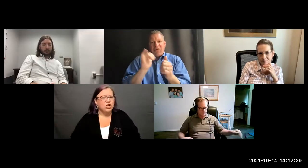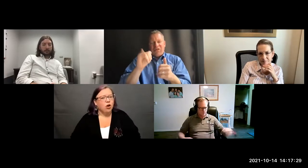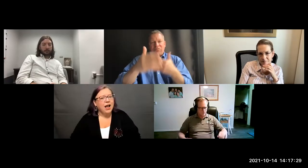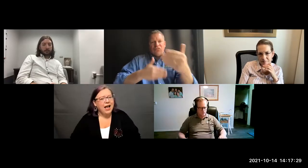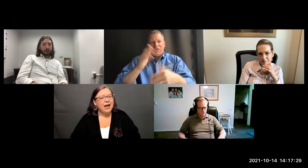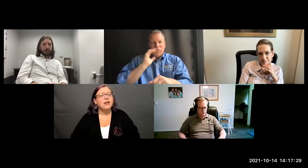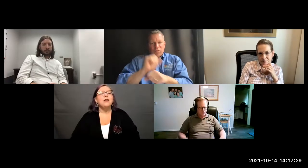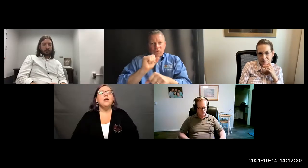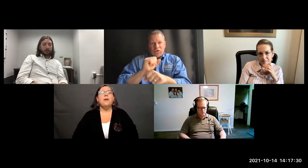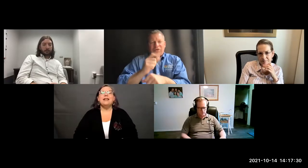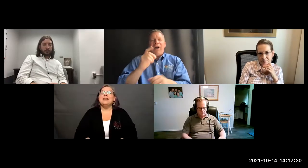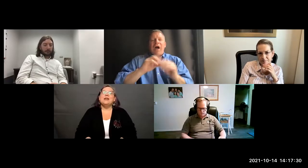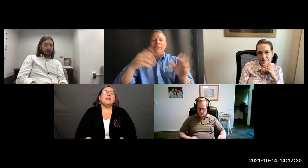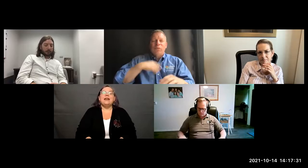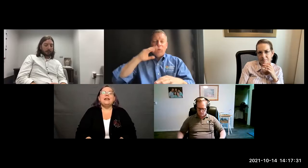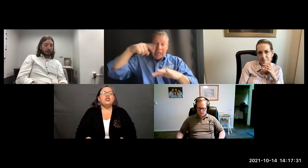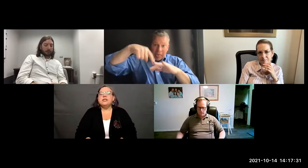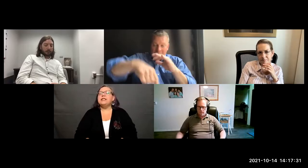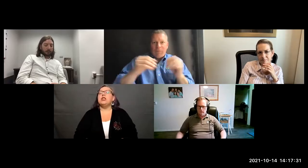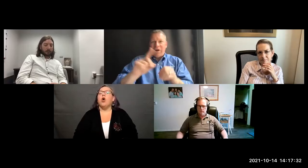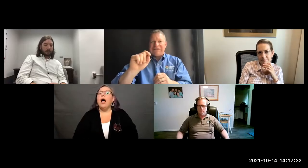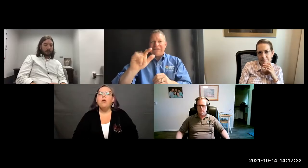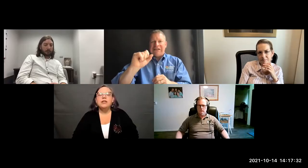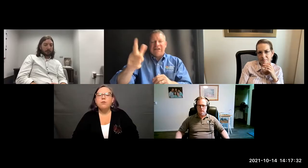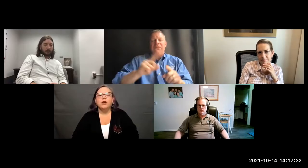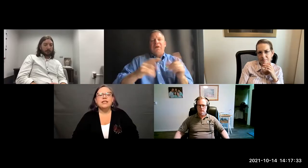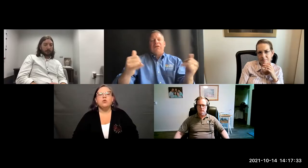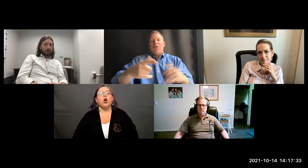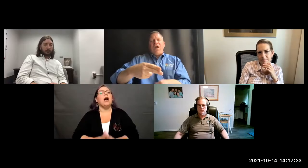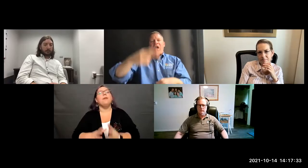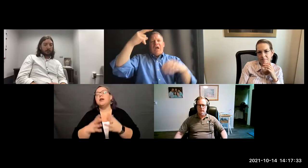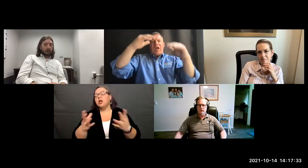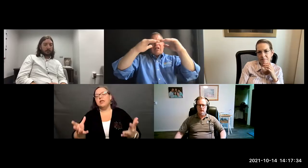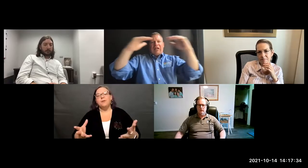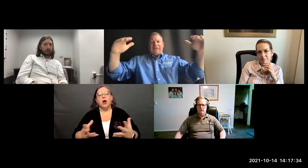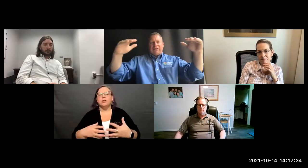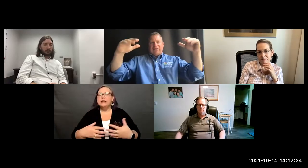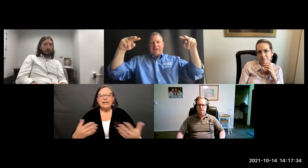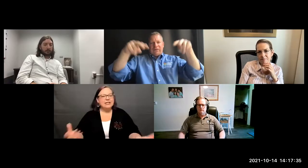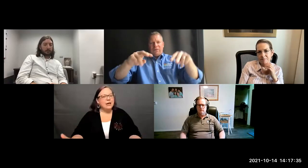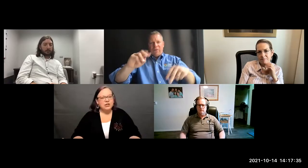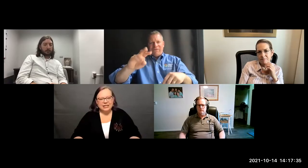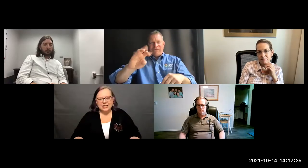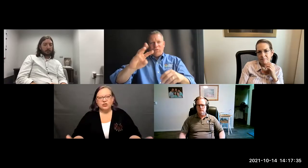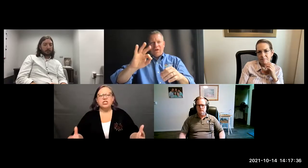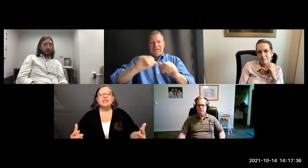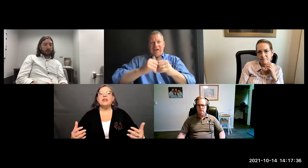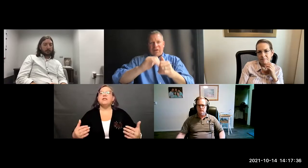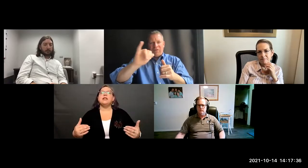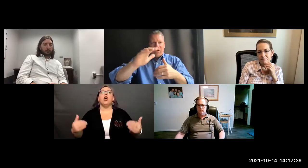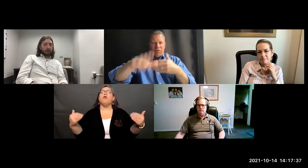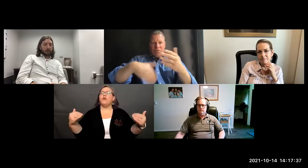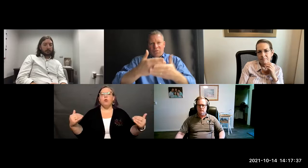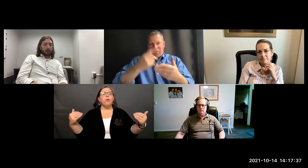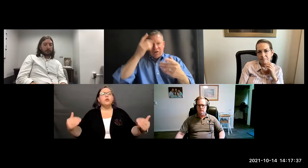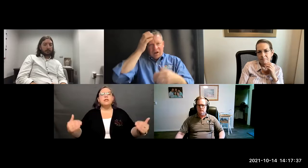that GRI had. But just in general, how would this process work? I'm not talking about in-depth details, just give us